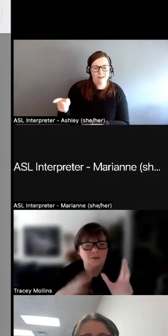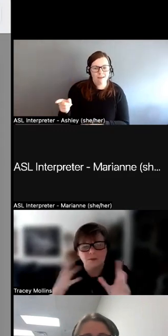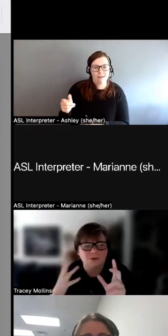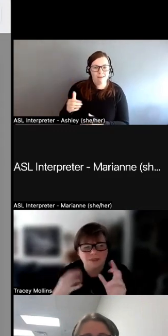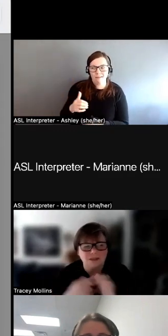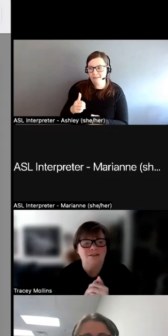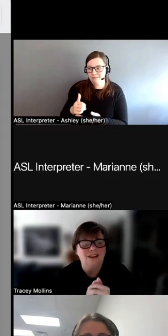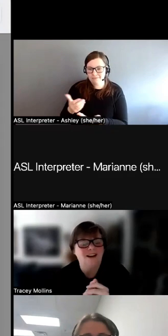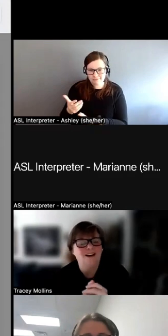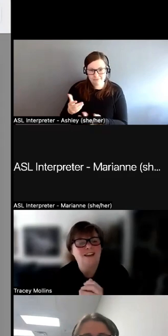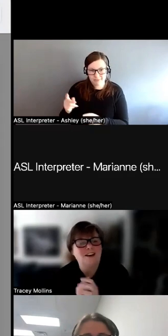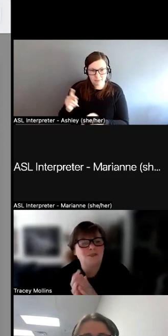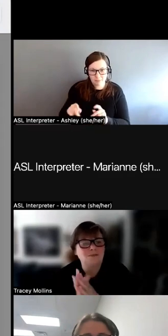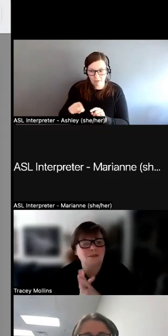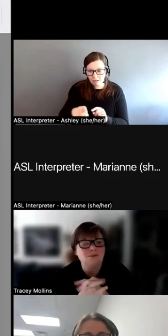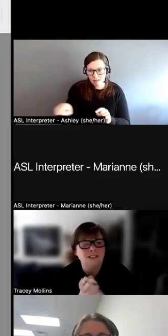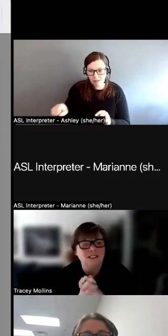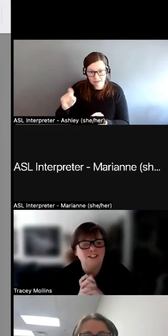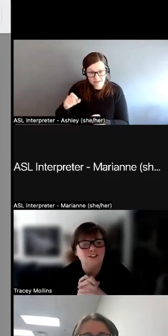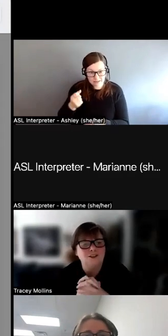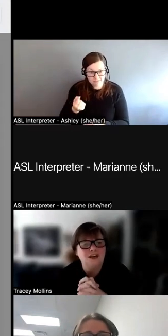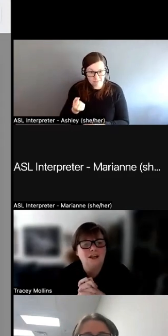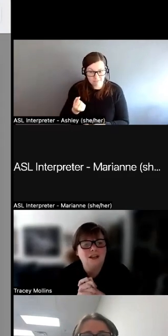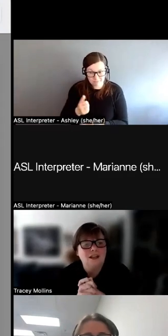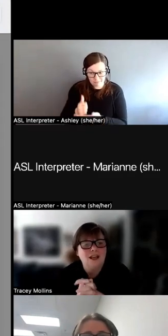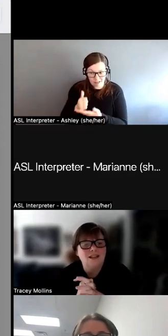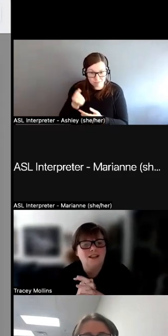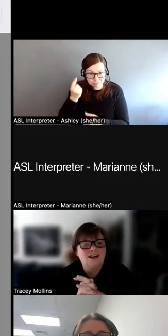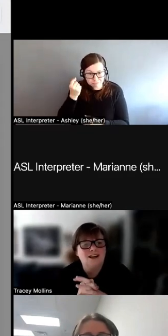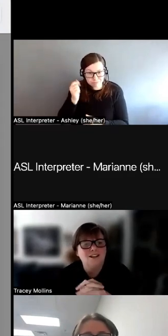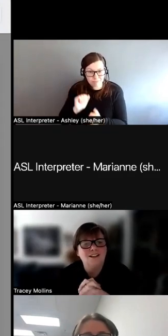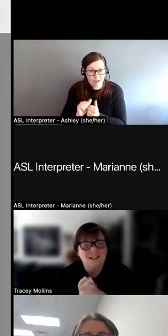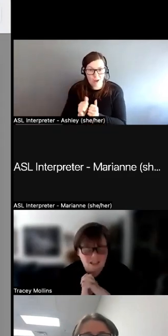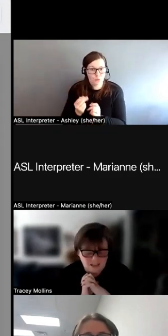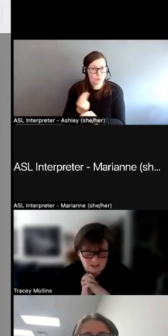Sometimes we don't think about the help that people might need to do that, and